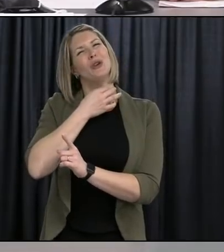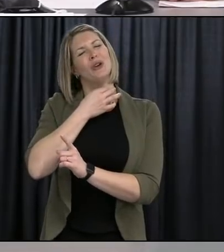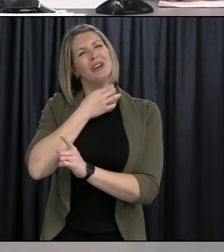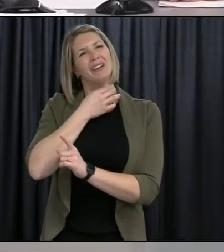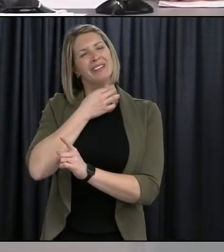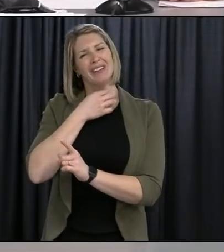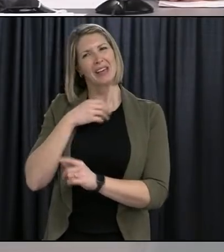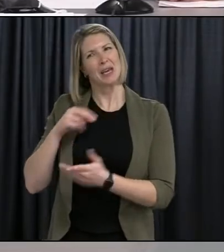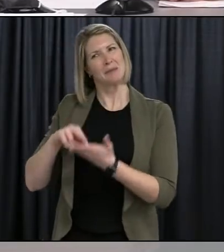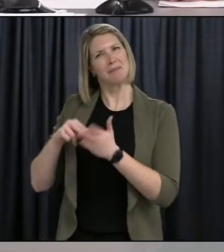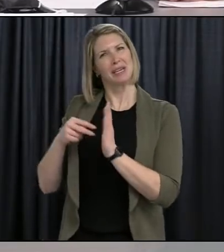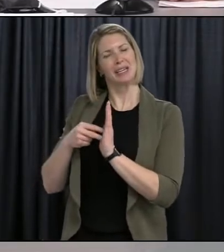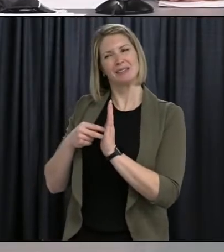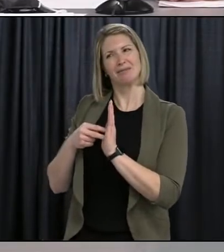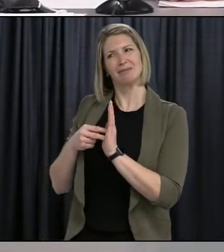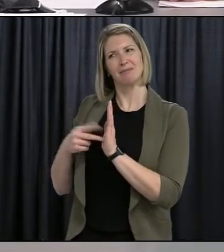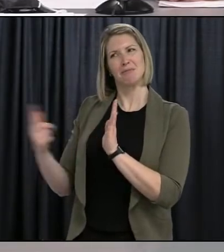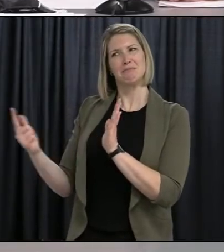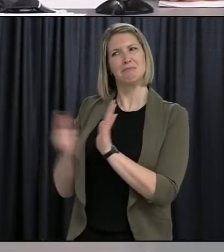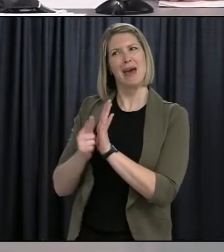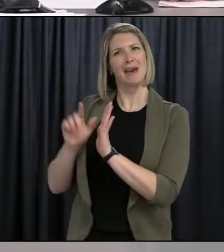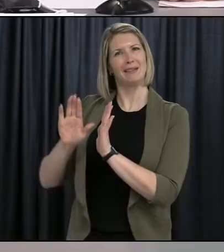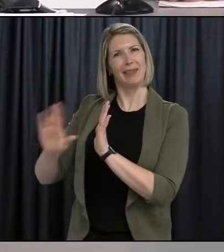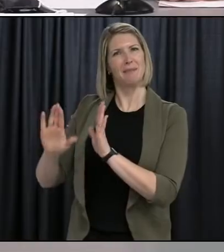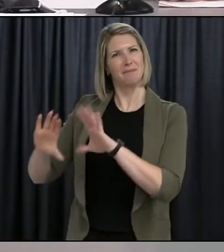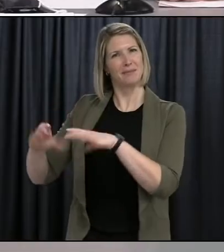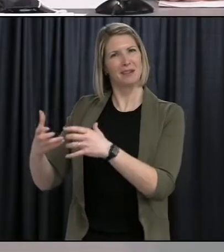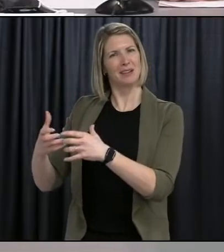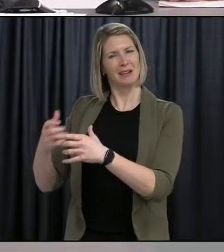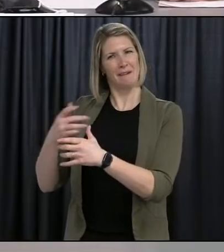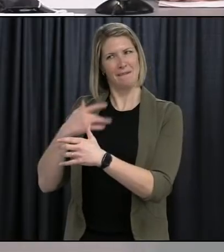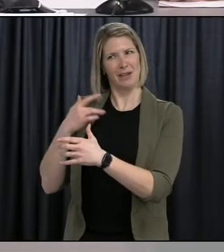now against rotational workers in terms of healthcare?